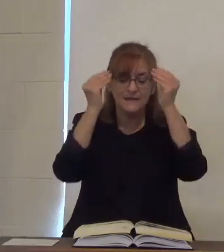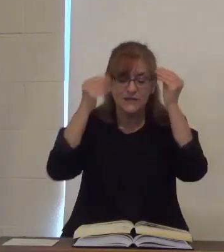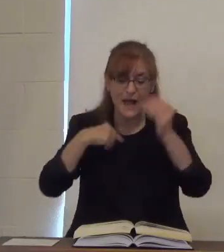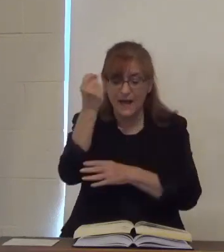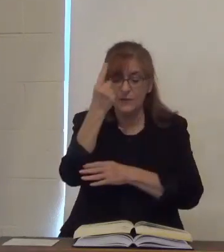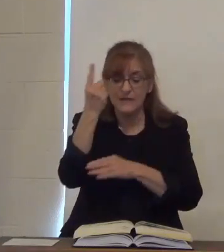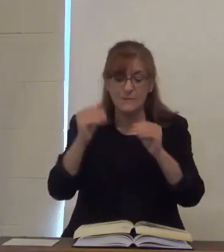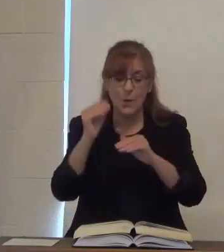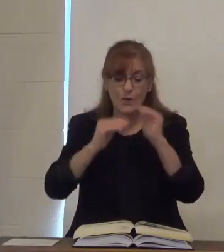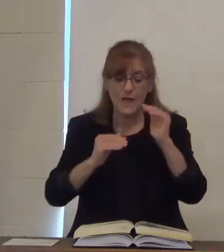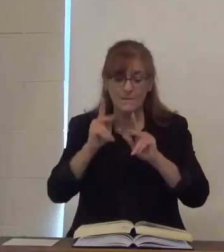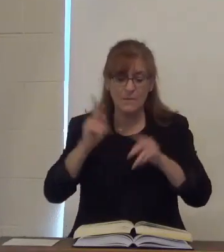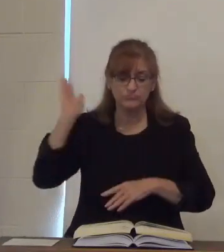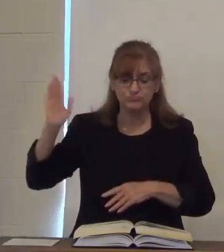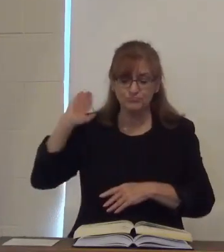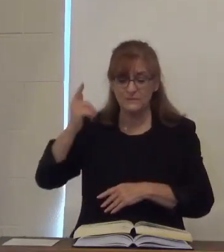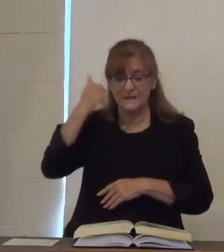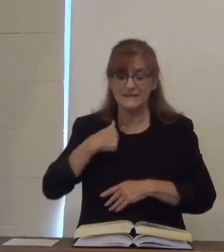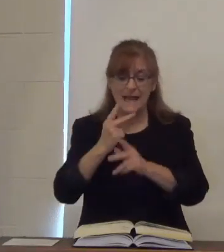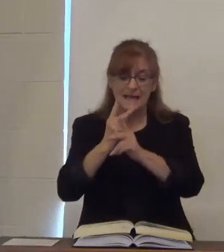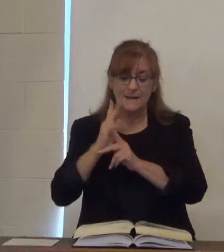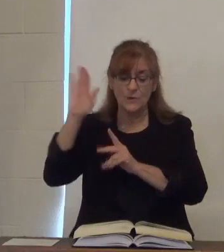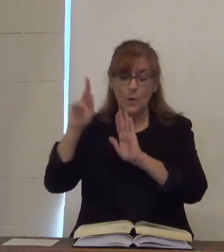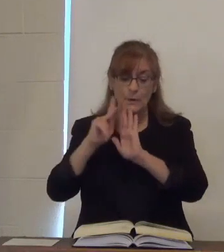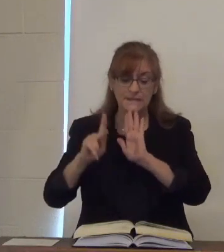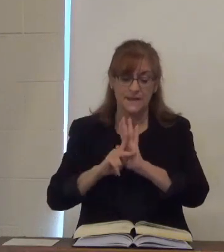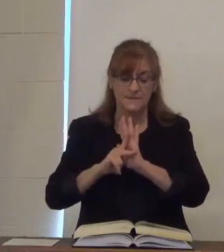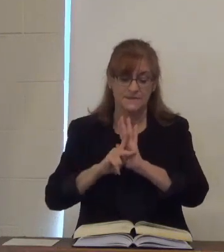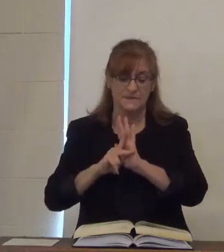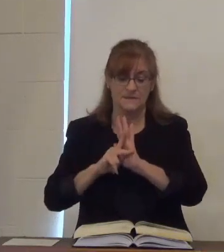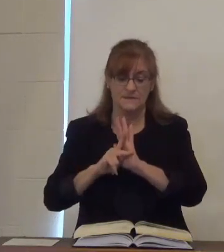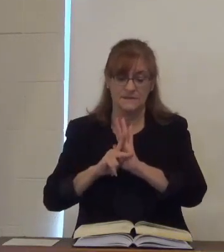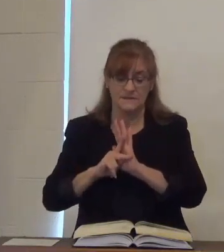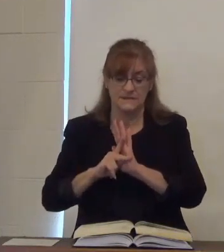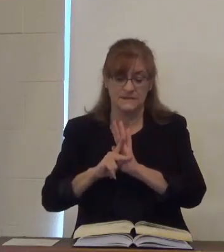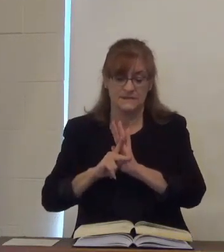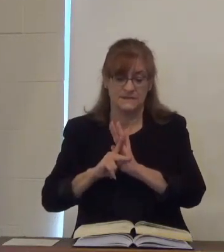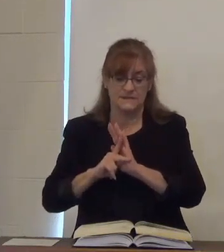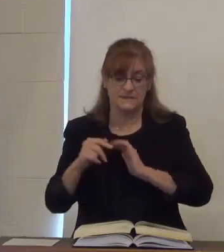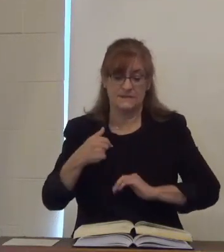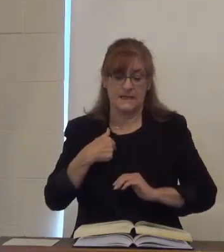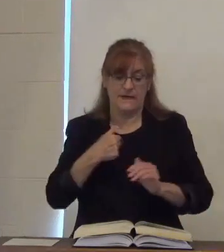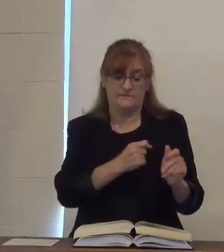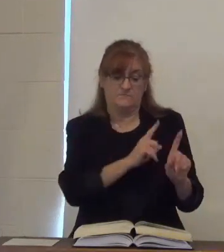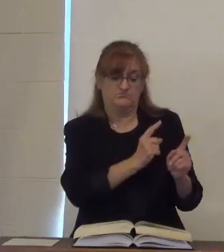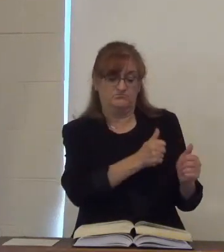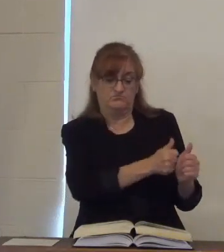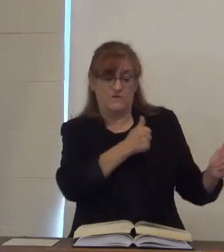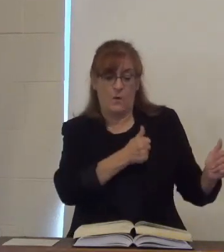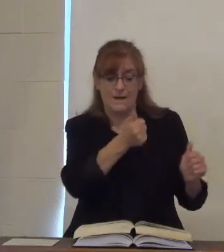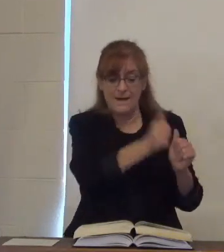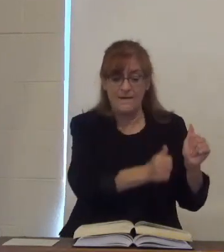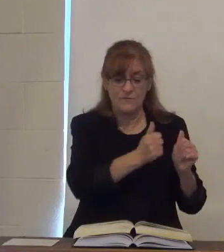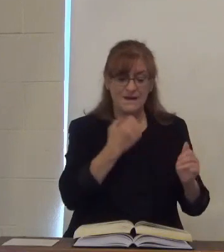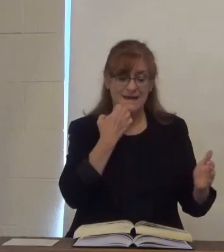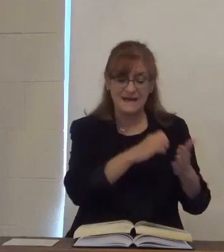understand more than the ancients, because I keep thy precepts. I have refrained my feet from every evil way,